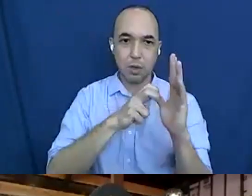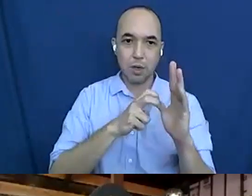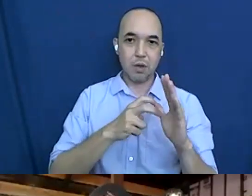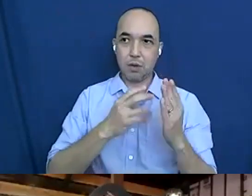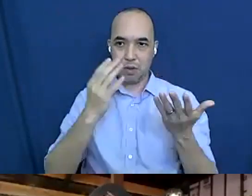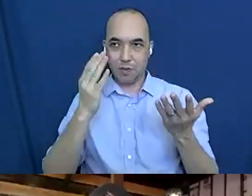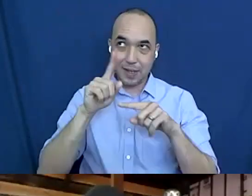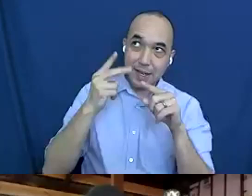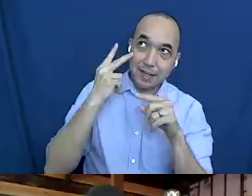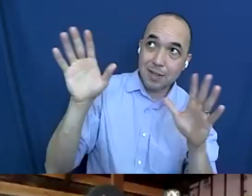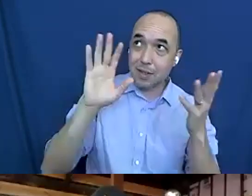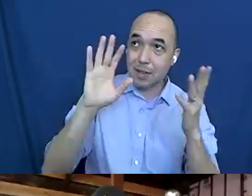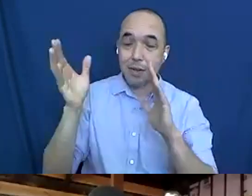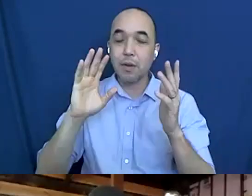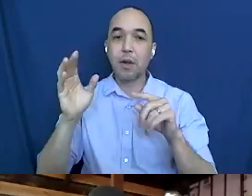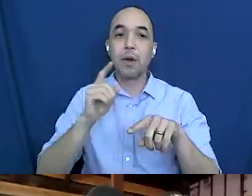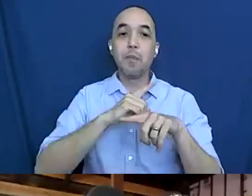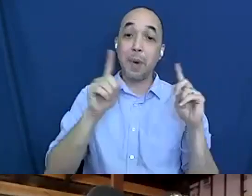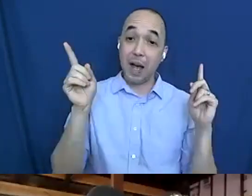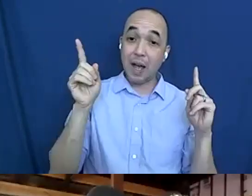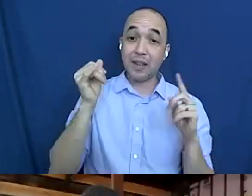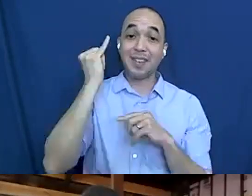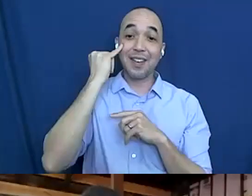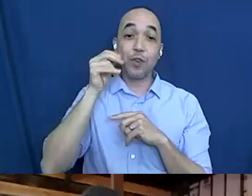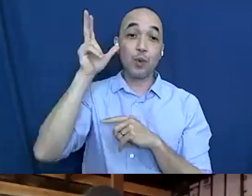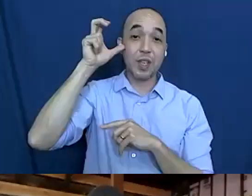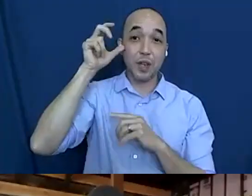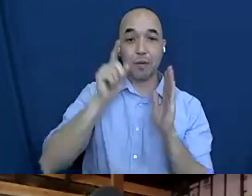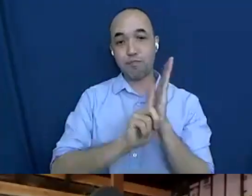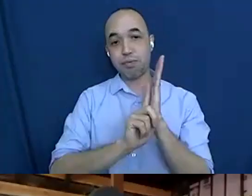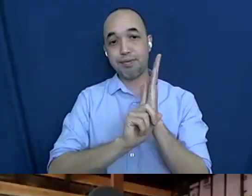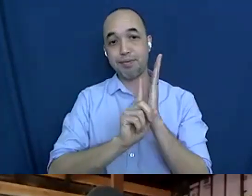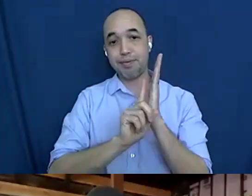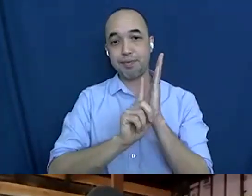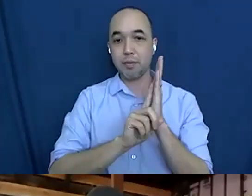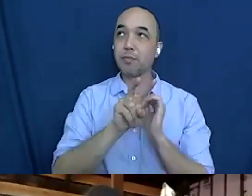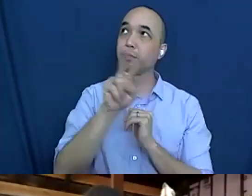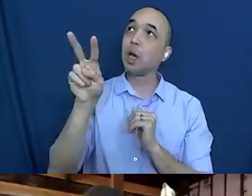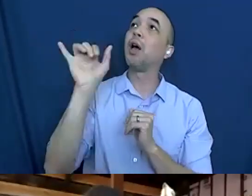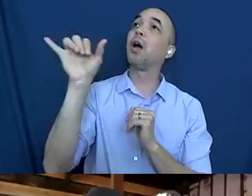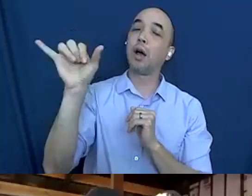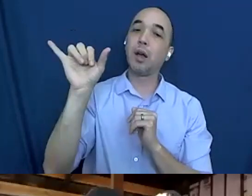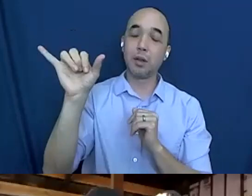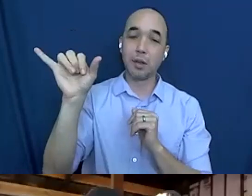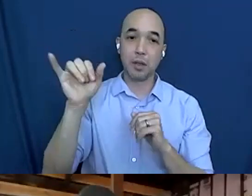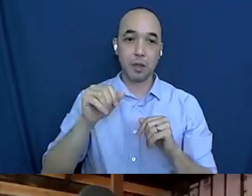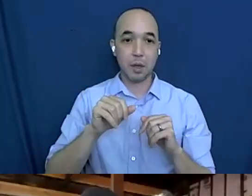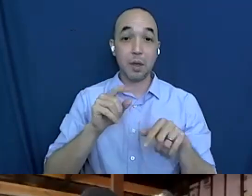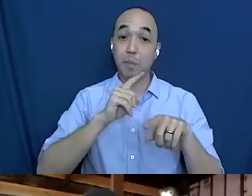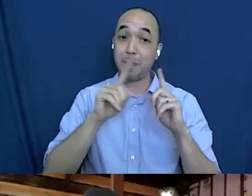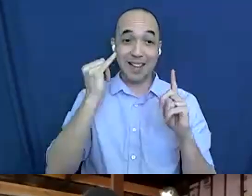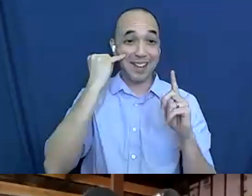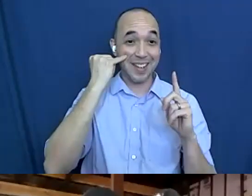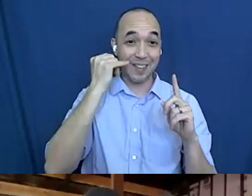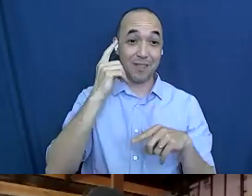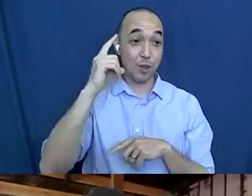going, to make sure it's following you or something to that effect. If your bird ever gets loose and it doesn't have a bell or telemetry, there's